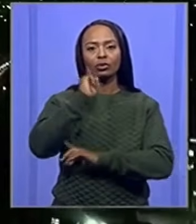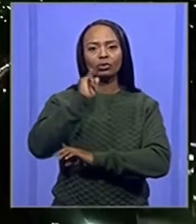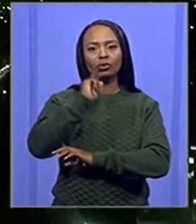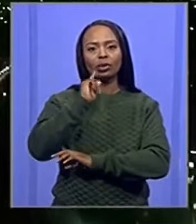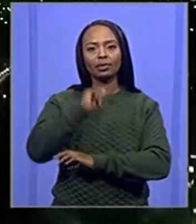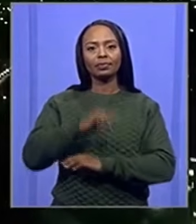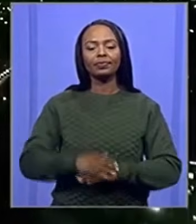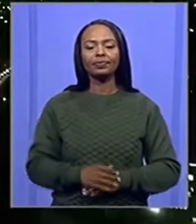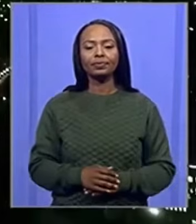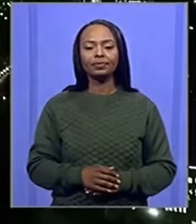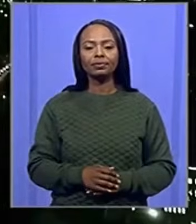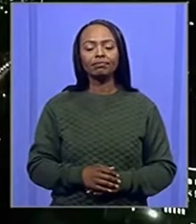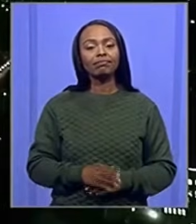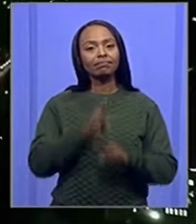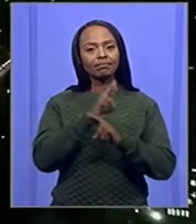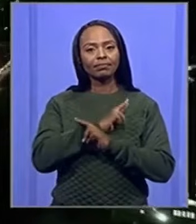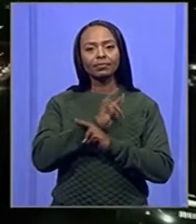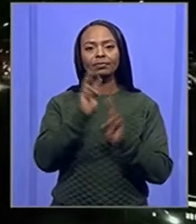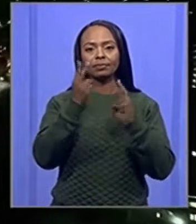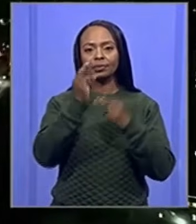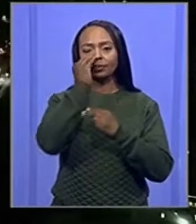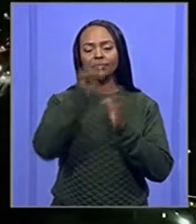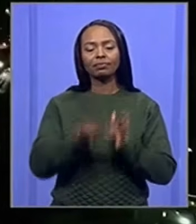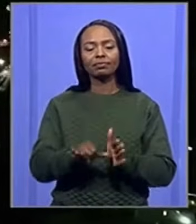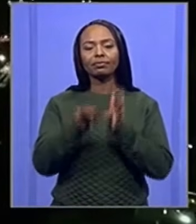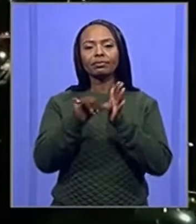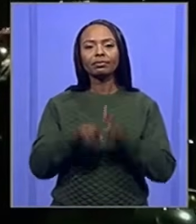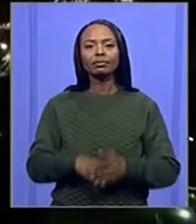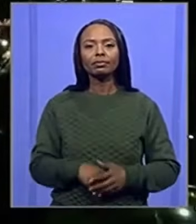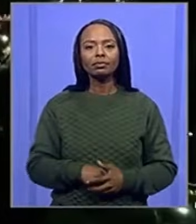tsa Setswana. A re iketle mmogo ka tshedimosetso.